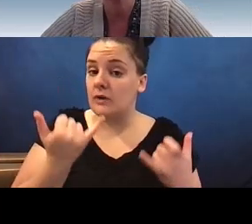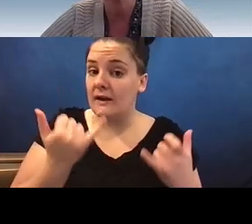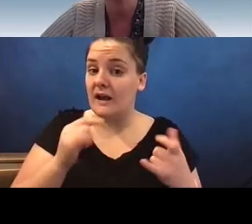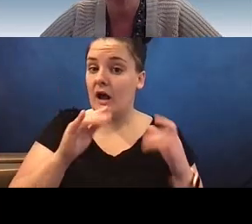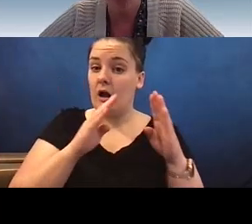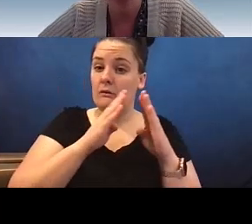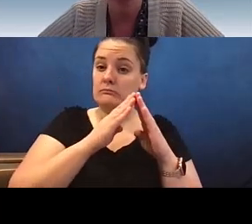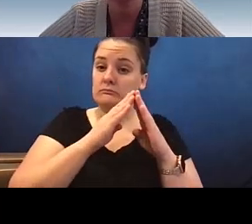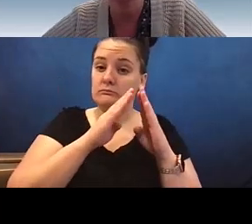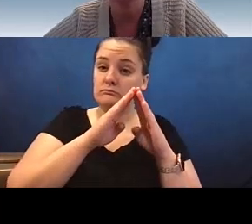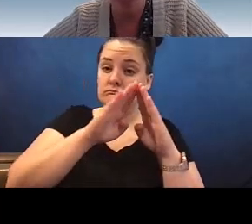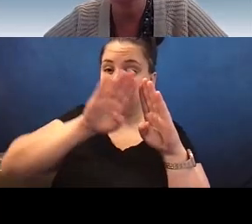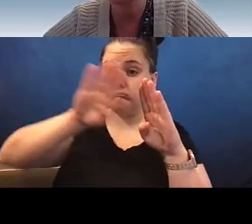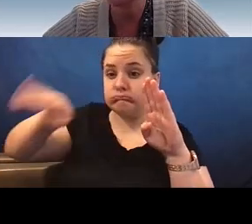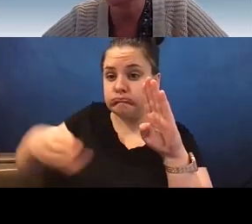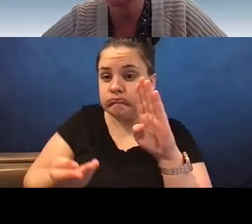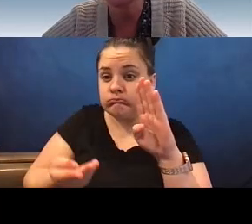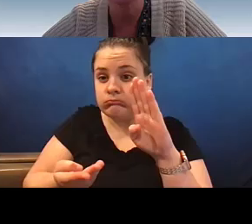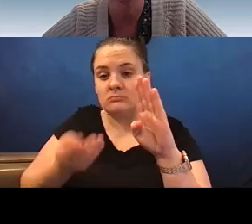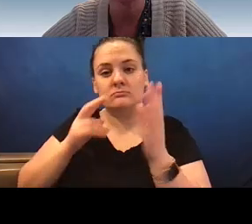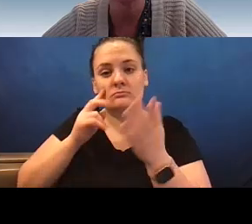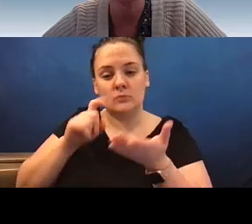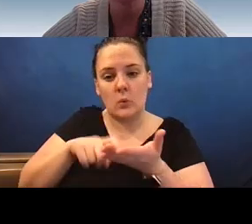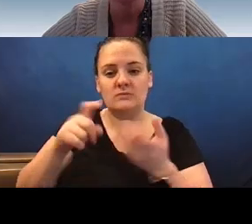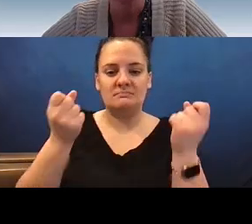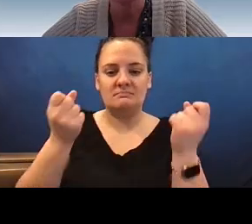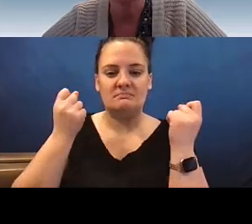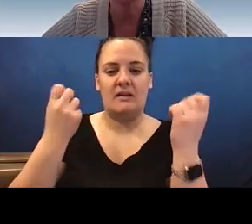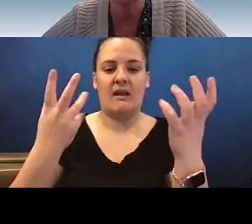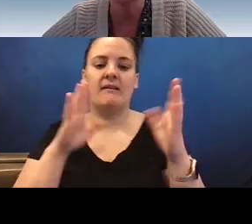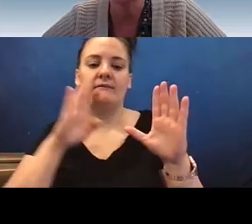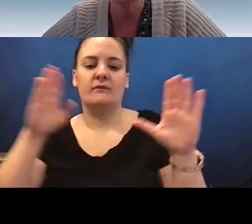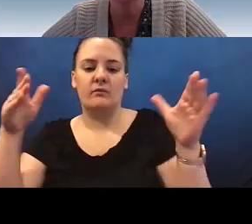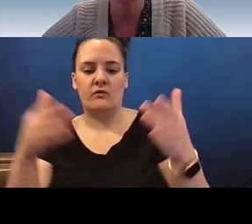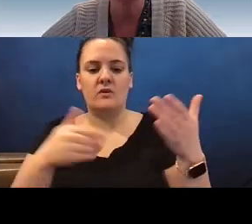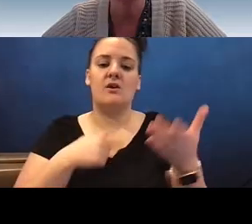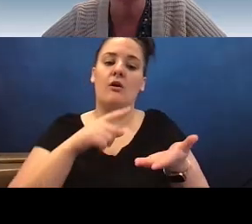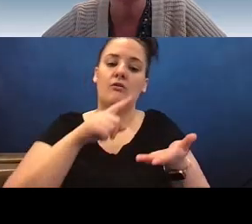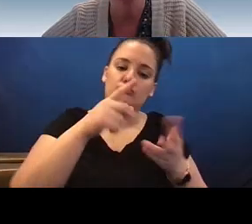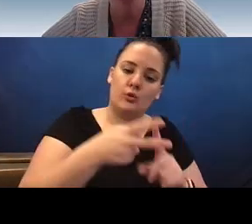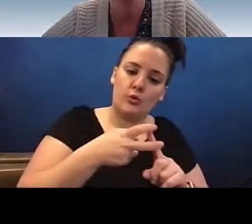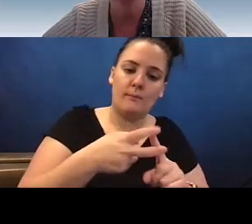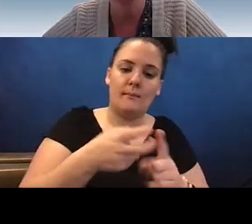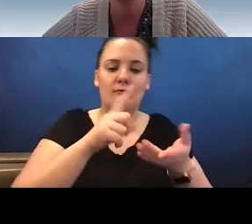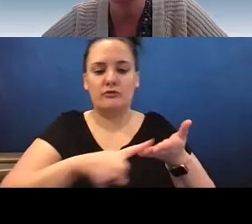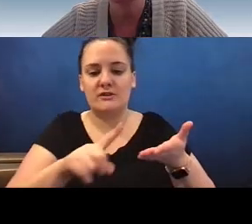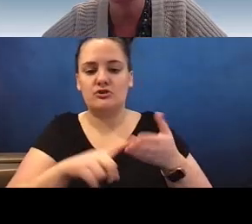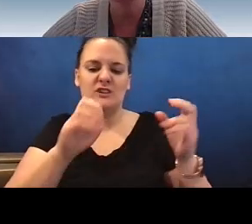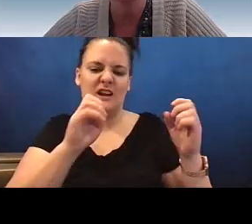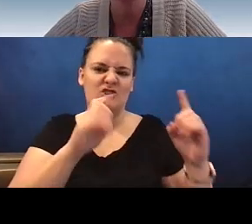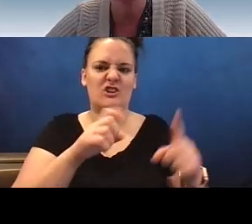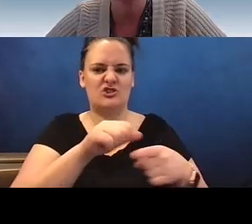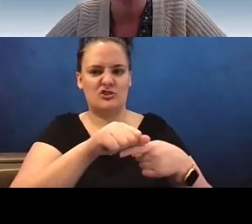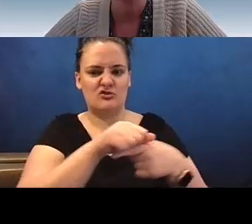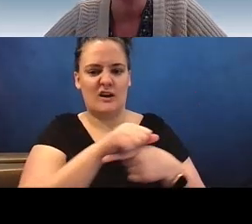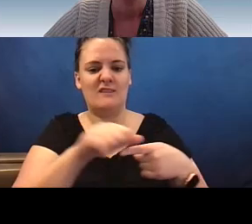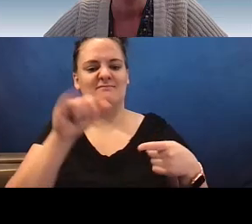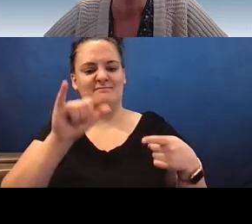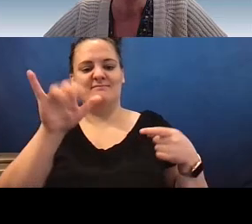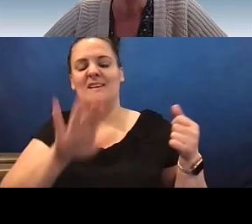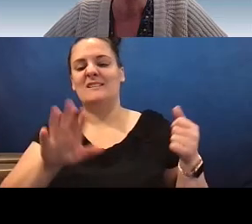on provider recruitment, research, education, and training, making up about 62% of community benefit